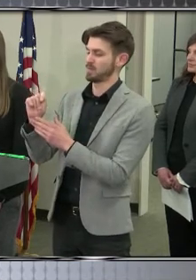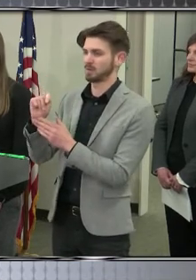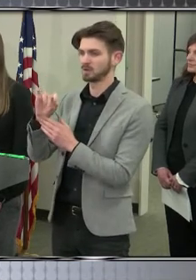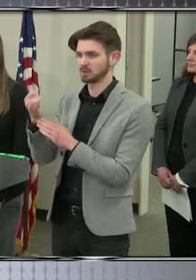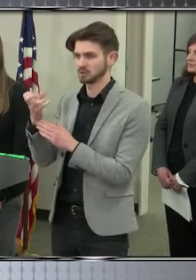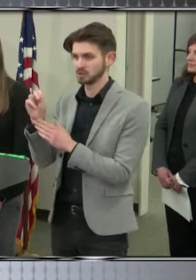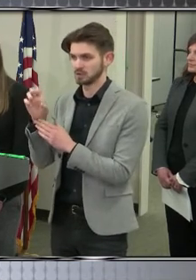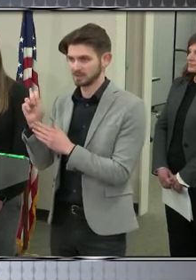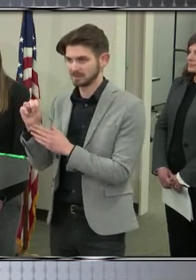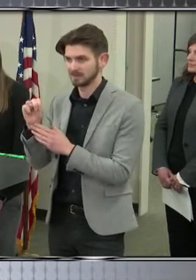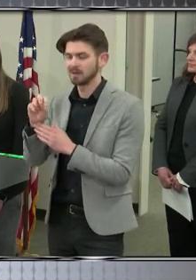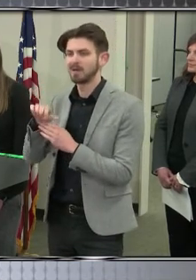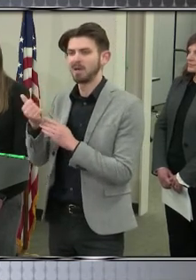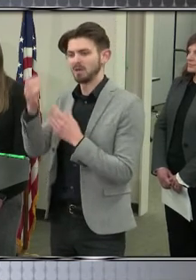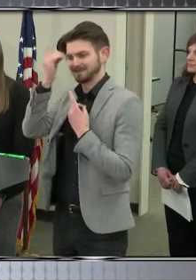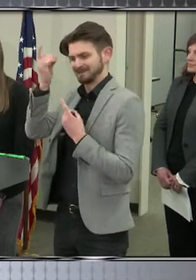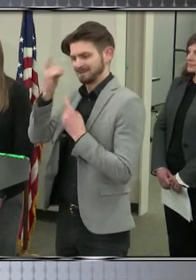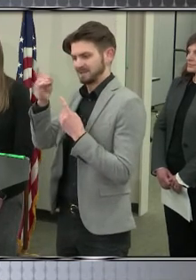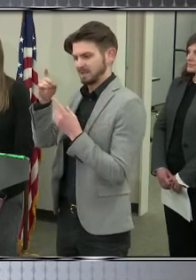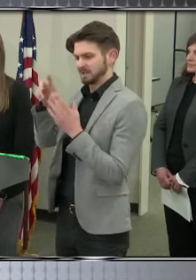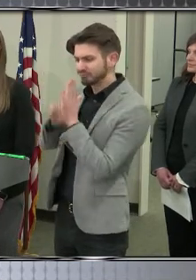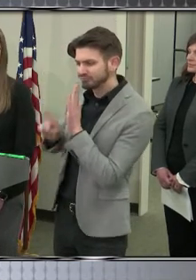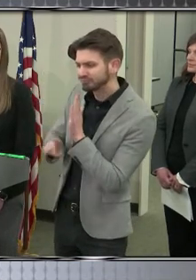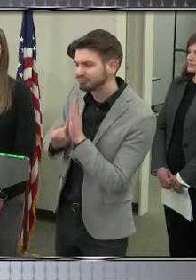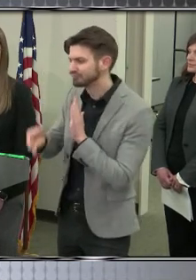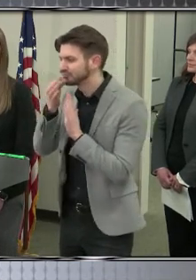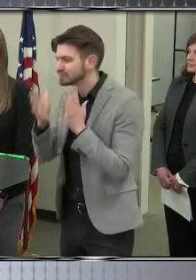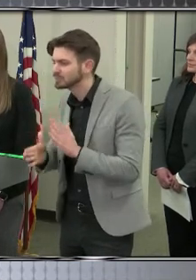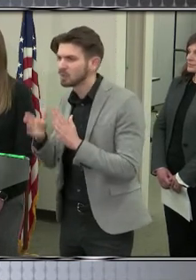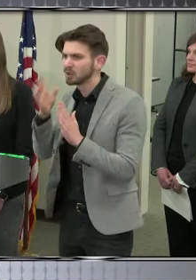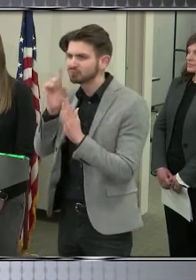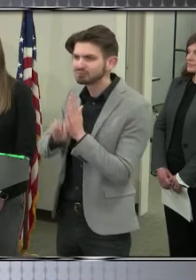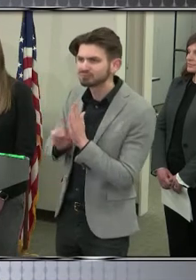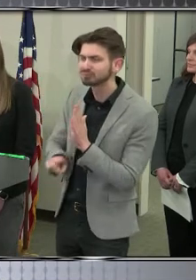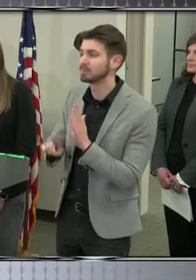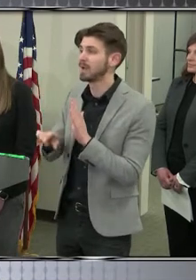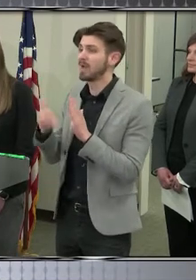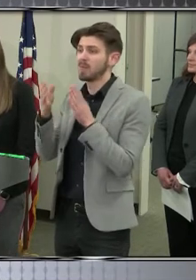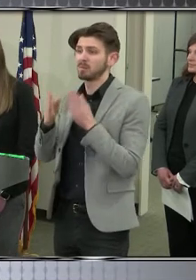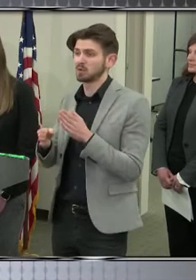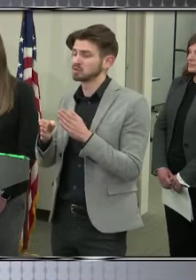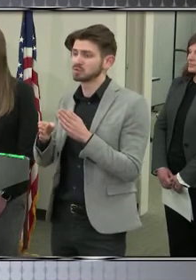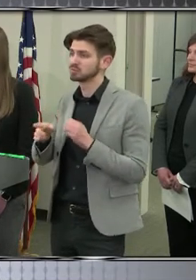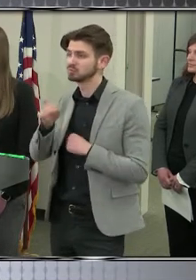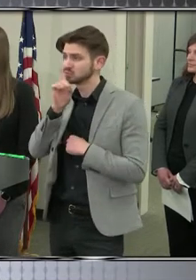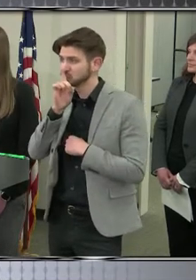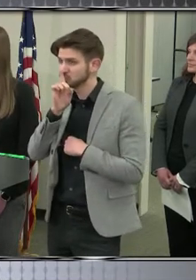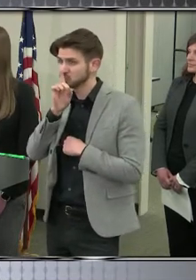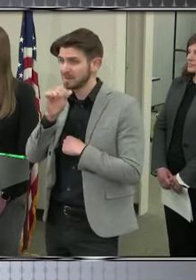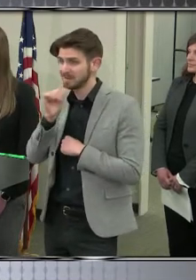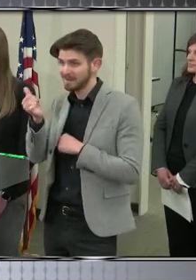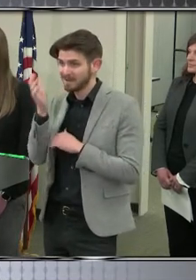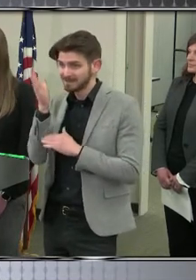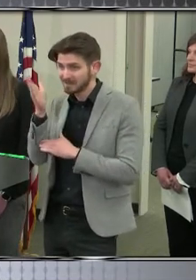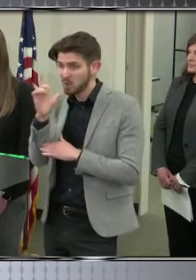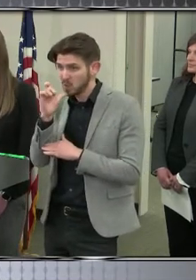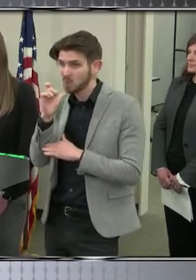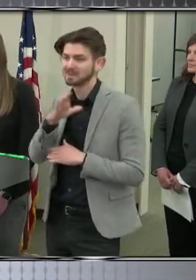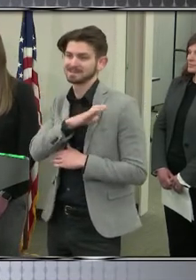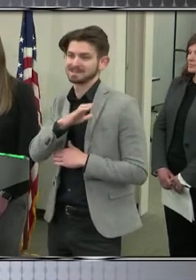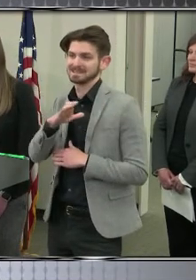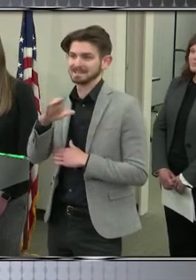Regional Epidemiologist Marinie Claiborne. Also in attendance today, but without a speaking role, are members of our Colorado Springs City